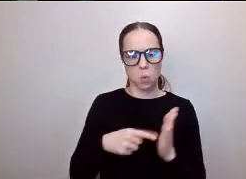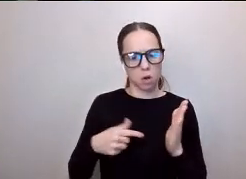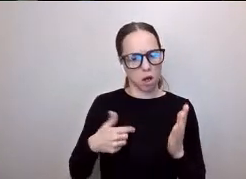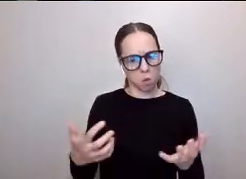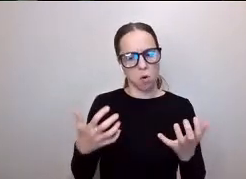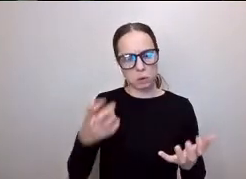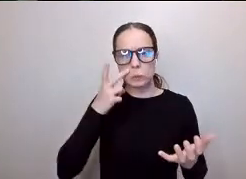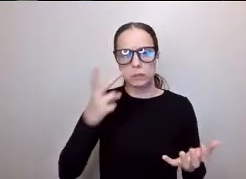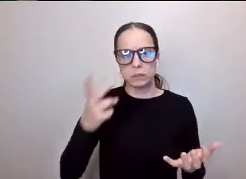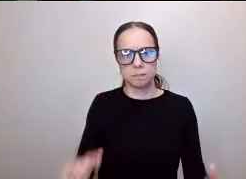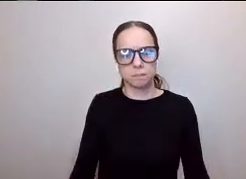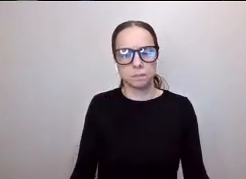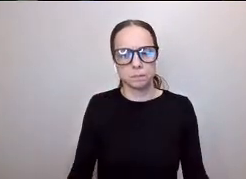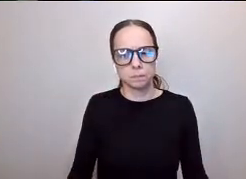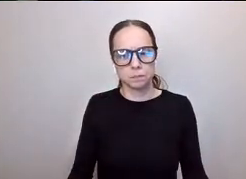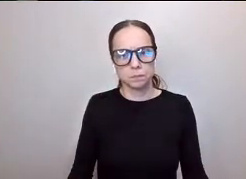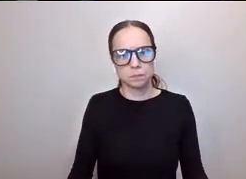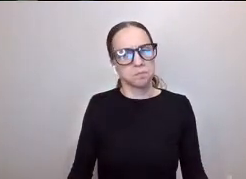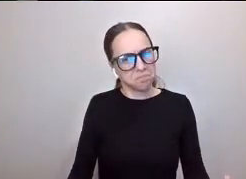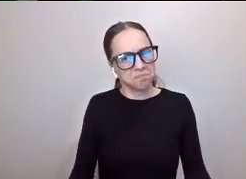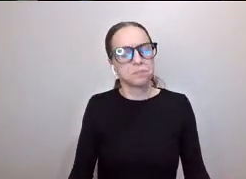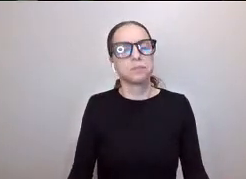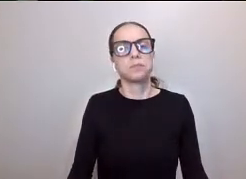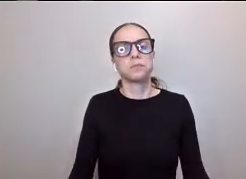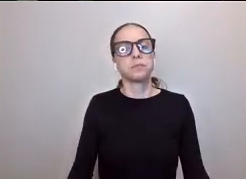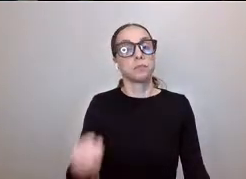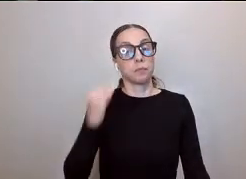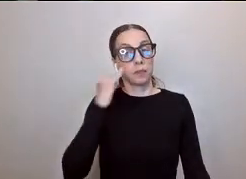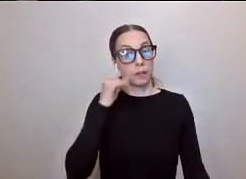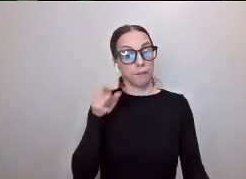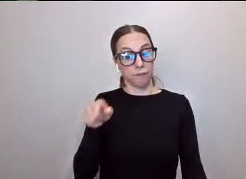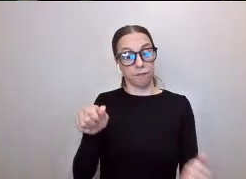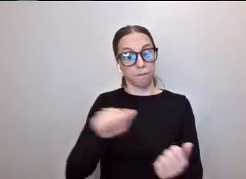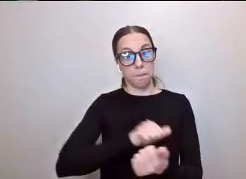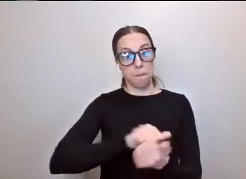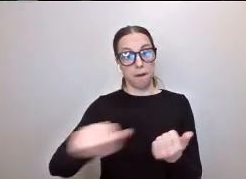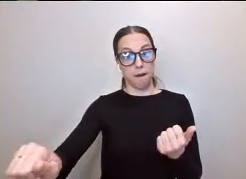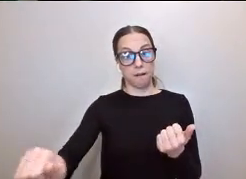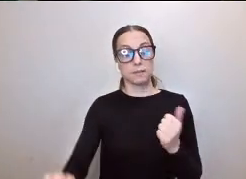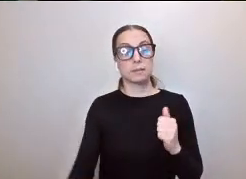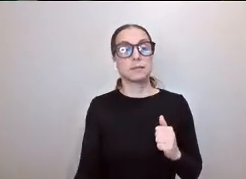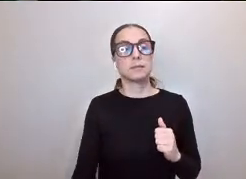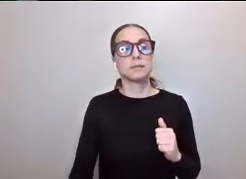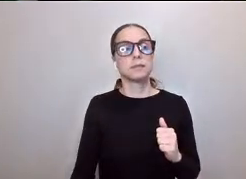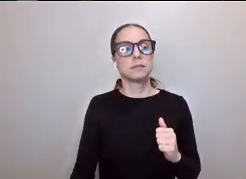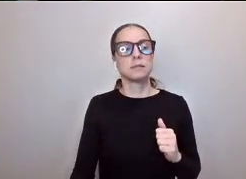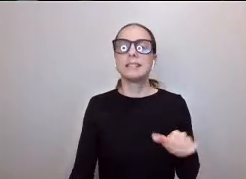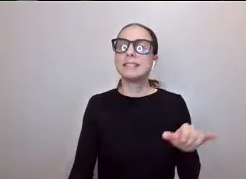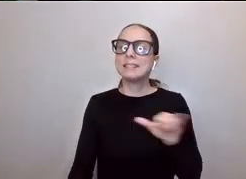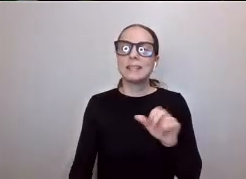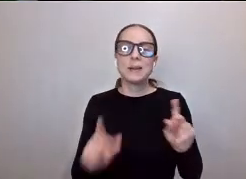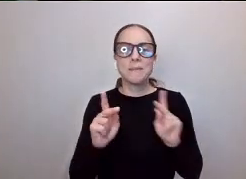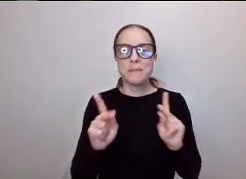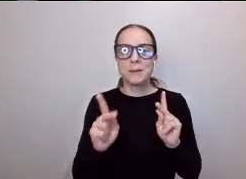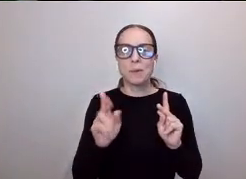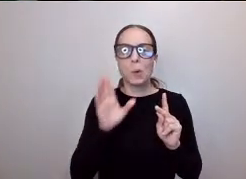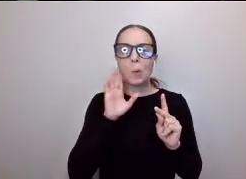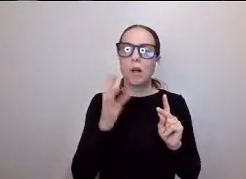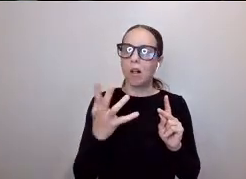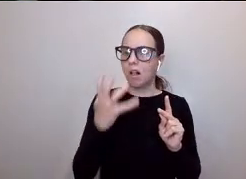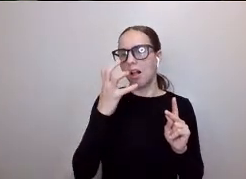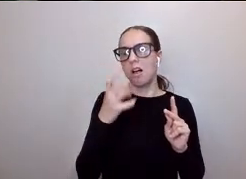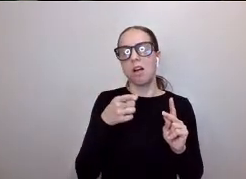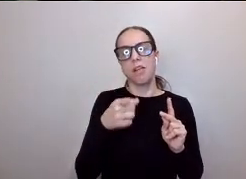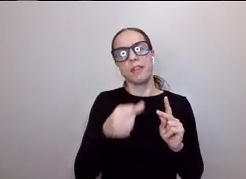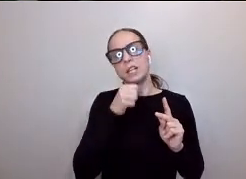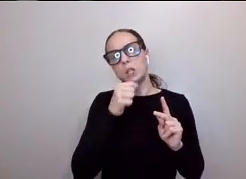This, you know, if this were to pass, then those same constituents are going to be mad that they don't actually see more